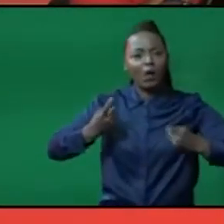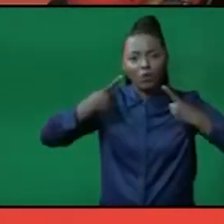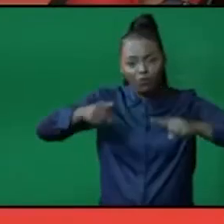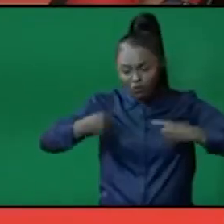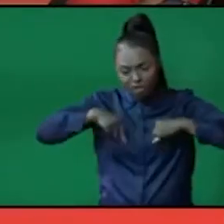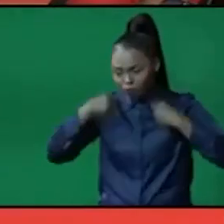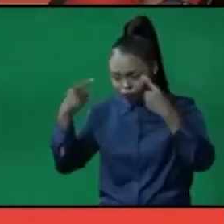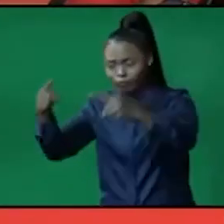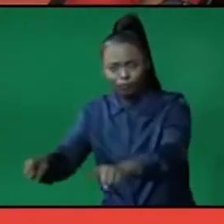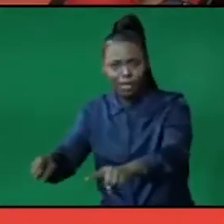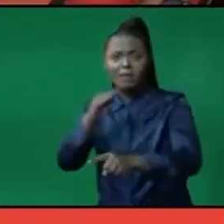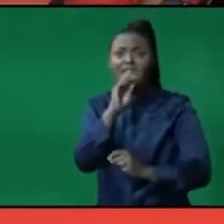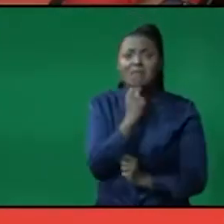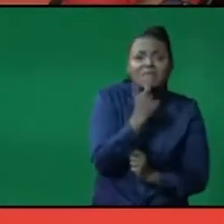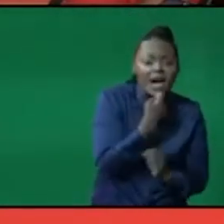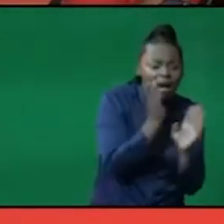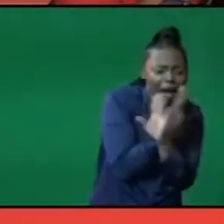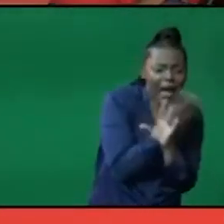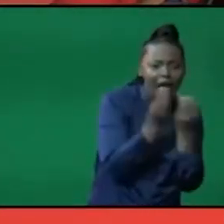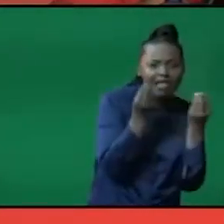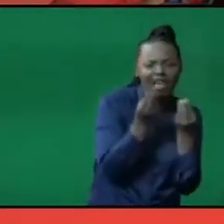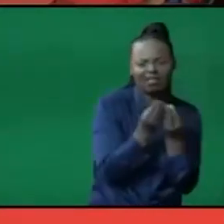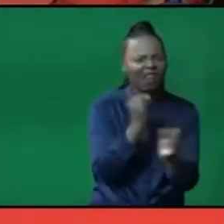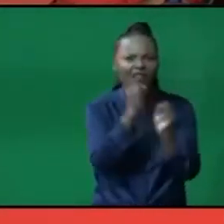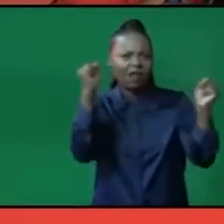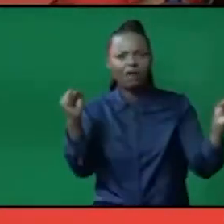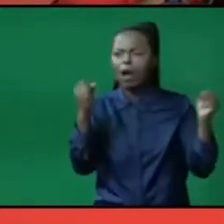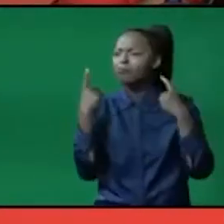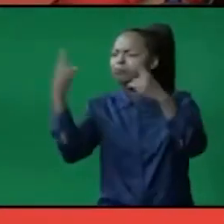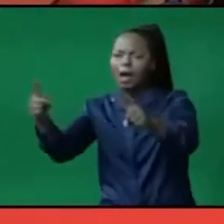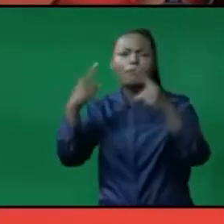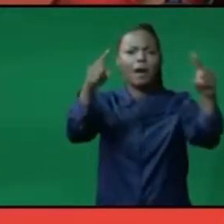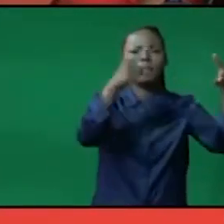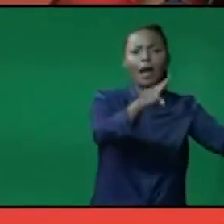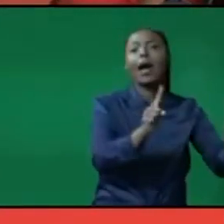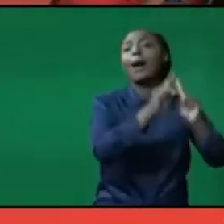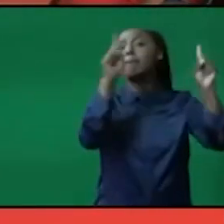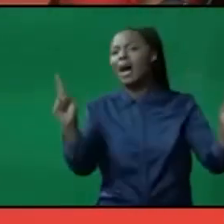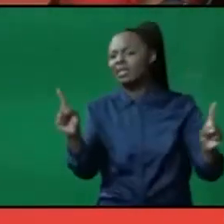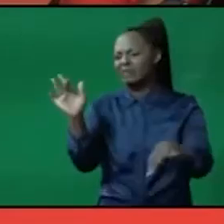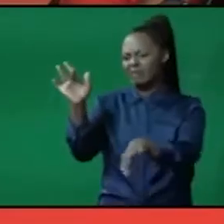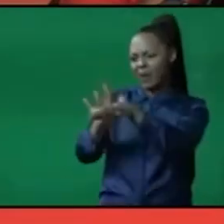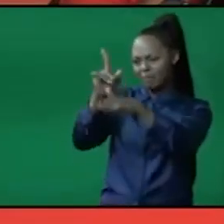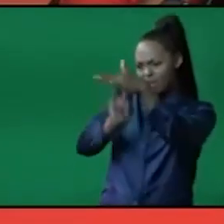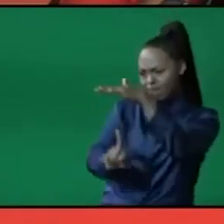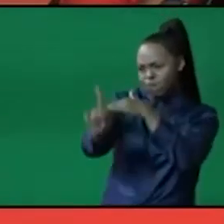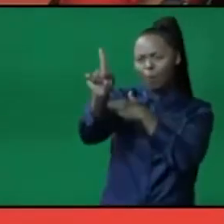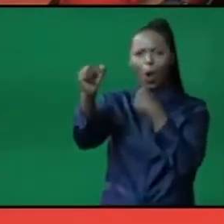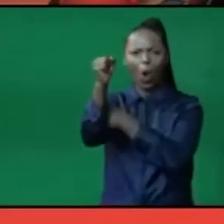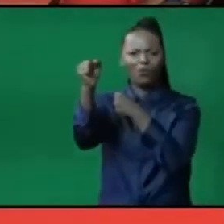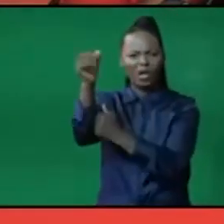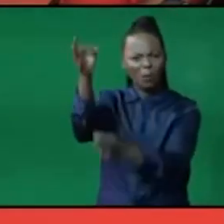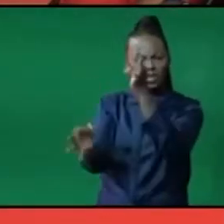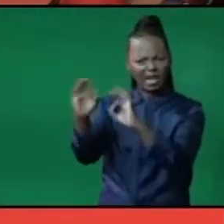hiding anything from anyone. We go everywhere. My regards to office to other